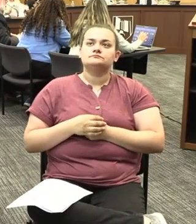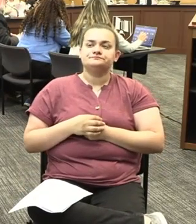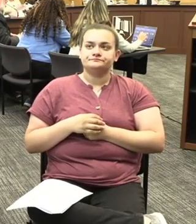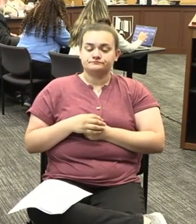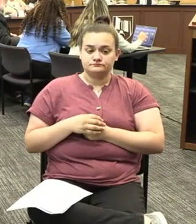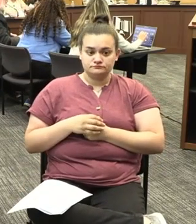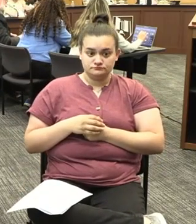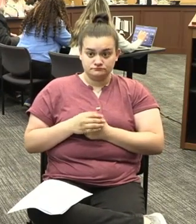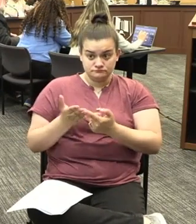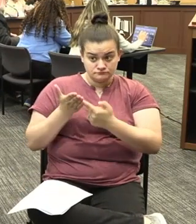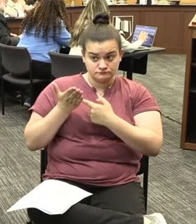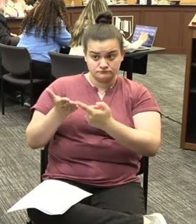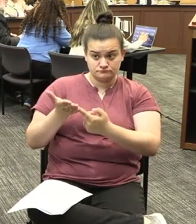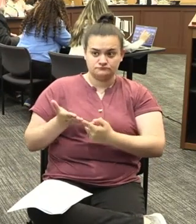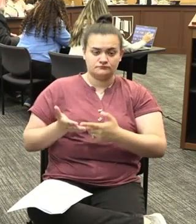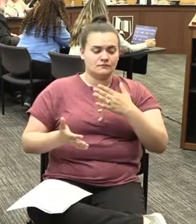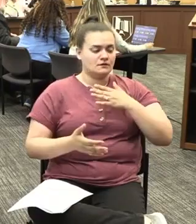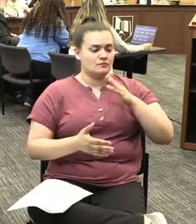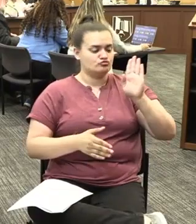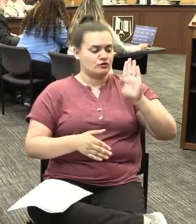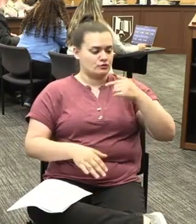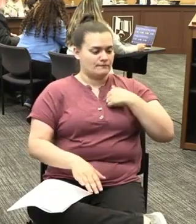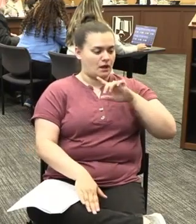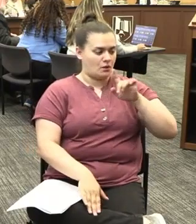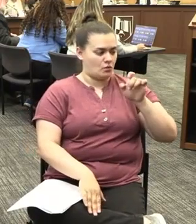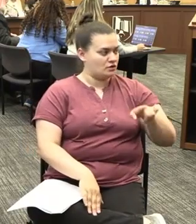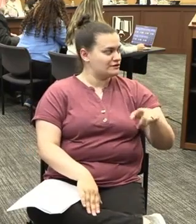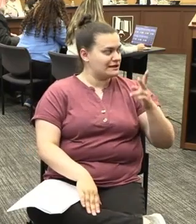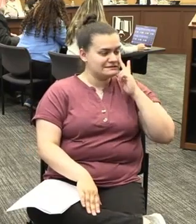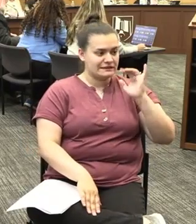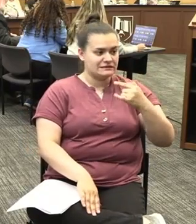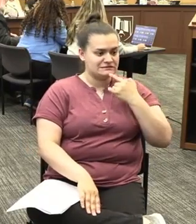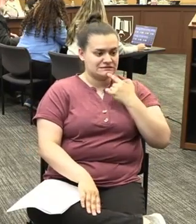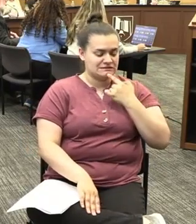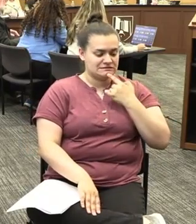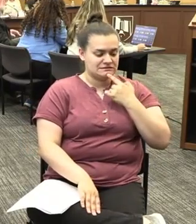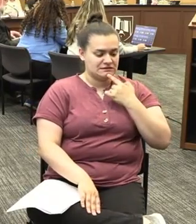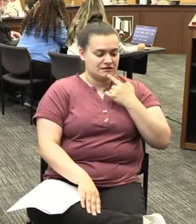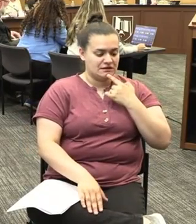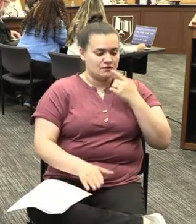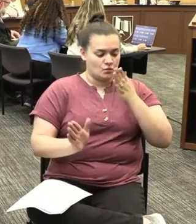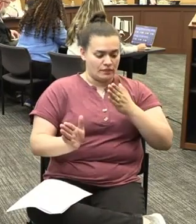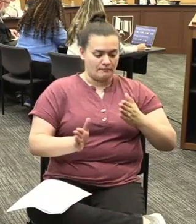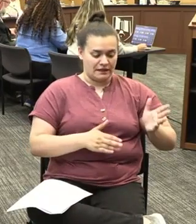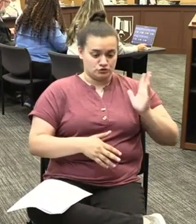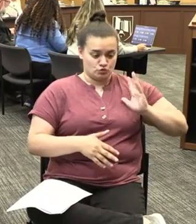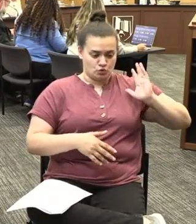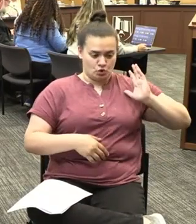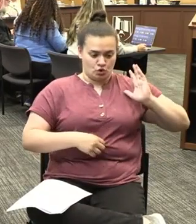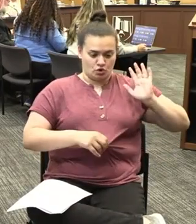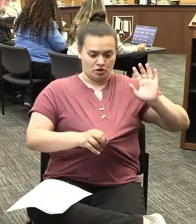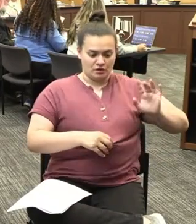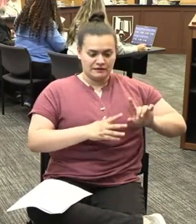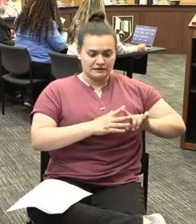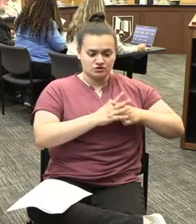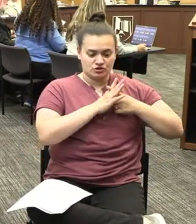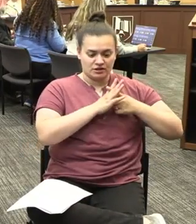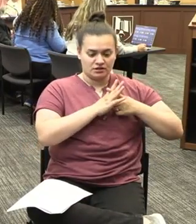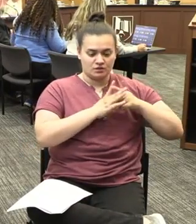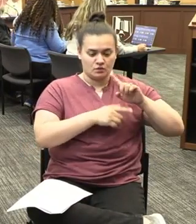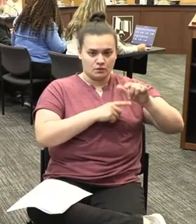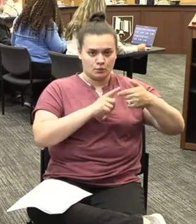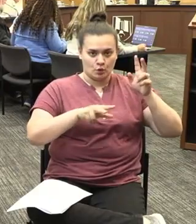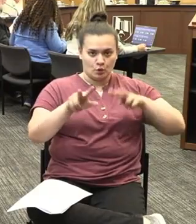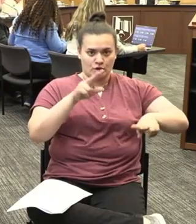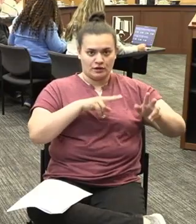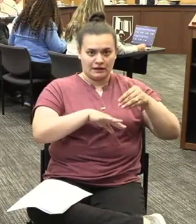Okay. Discussion. My question is coming up. I see that it says out east, which is what the plans were initially, when we were looking